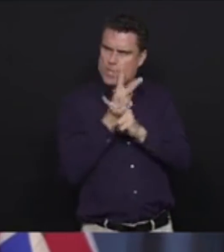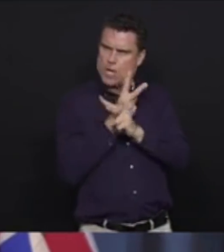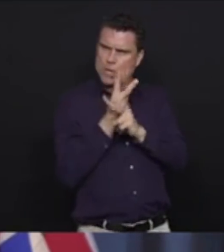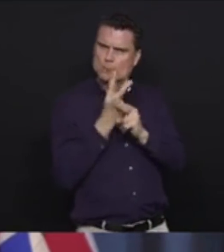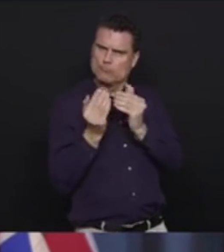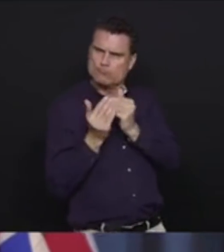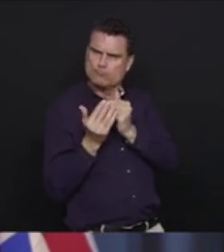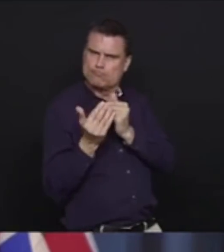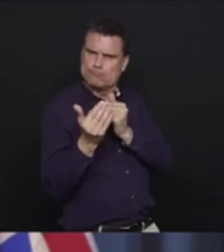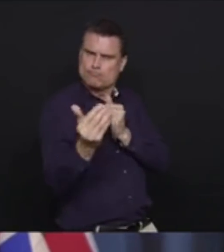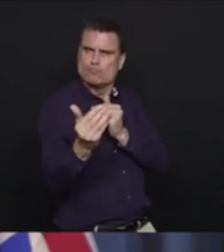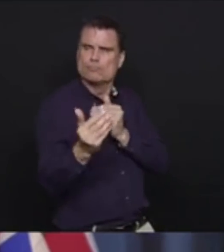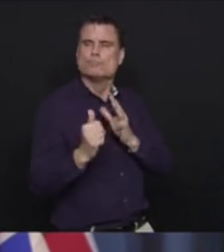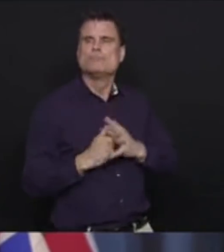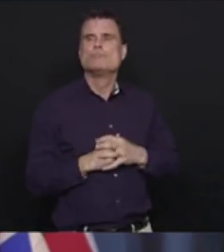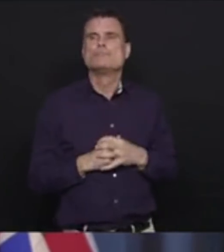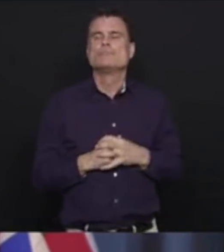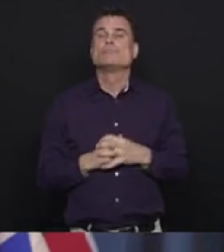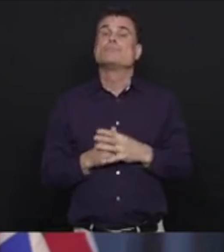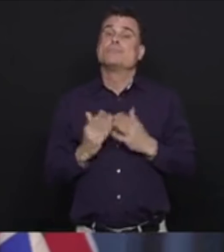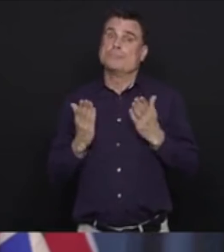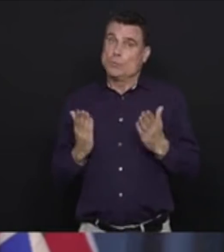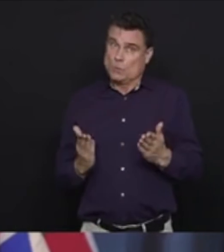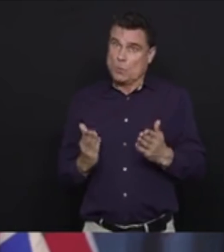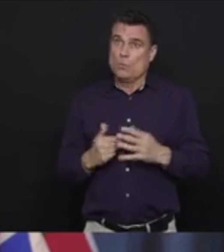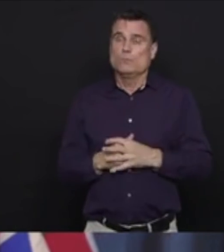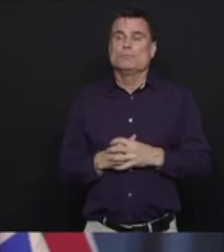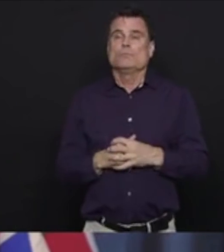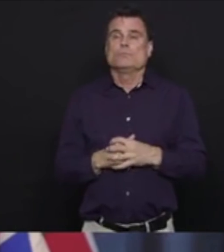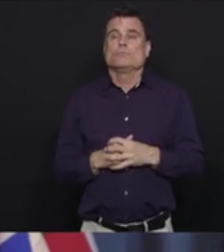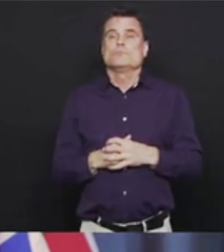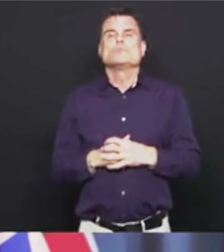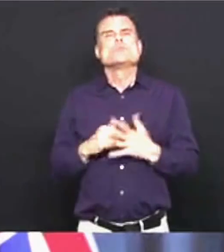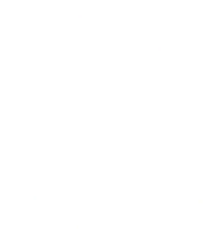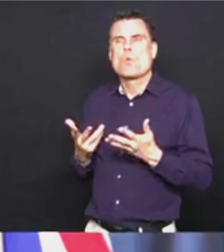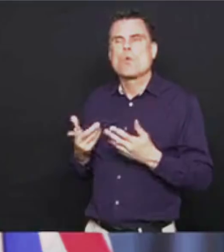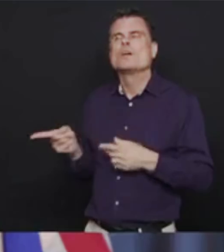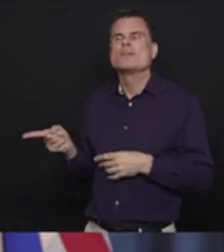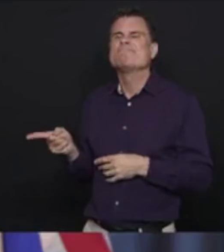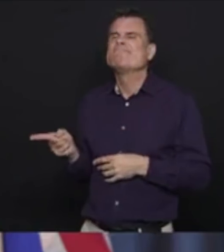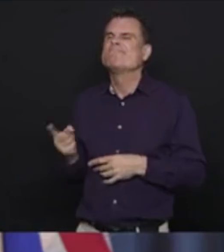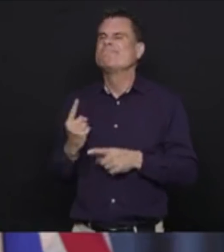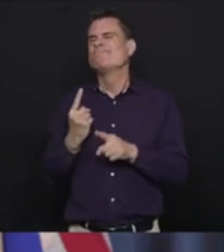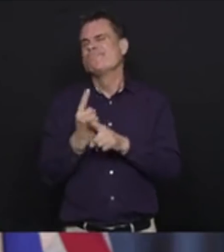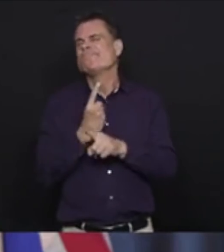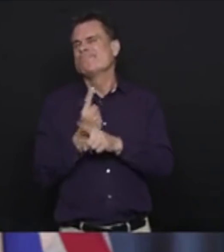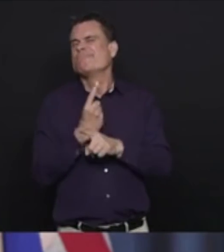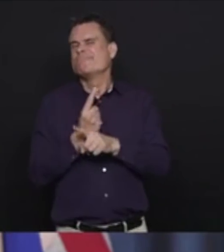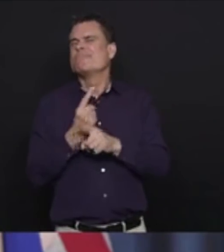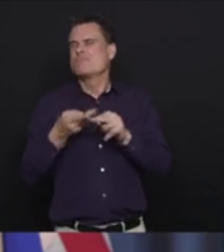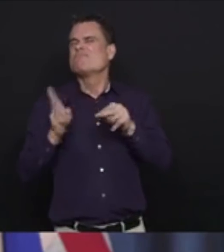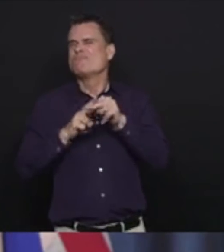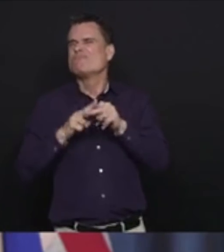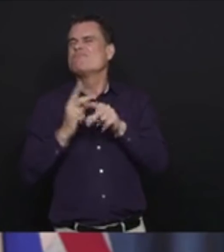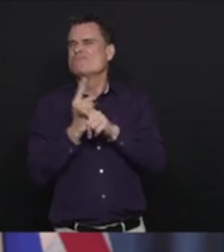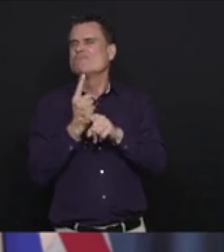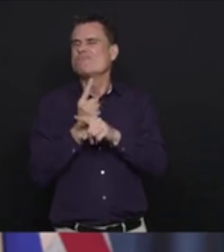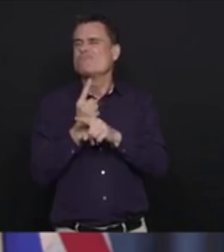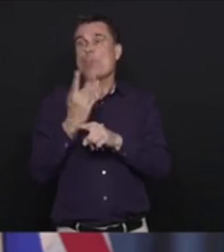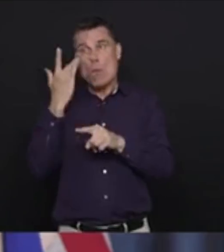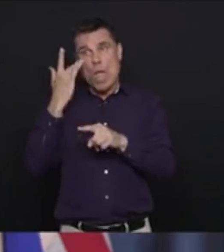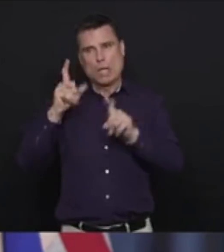on some of the modeling guesses and based on what we've seen in other countries. Well, it's not